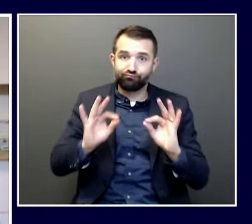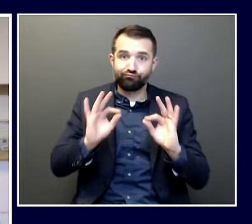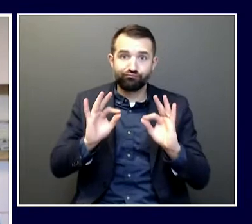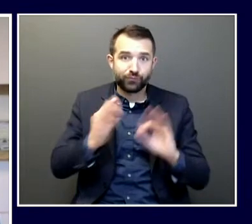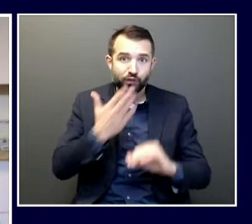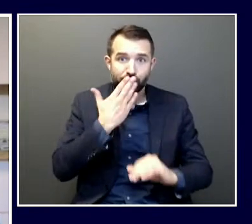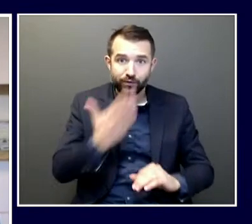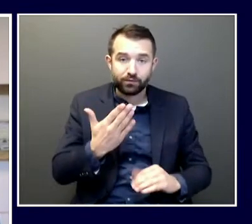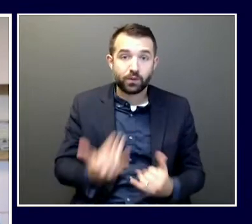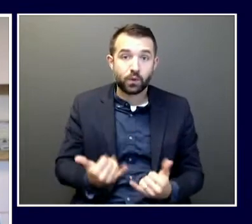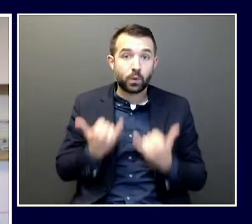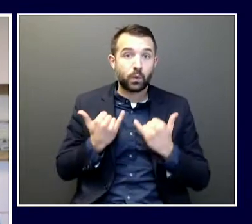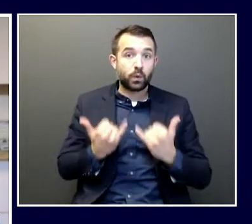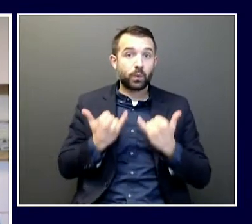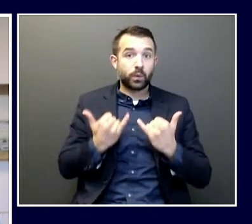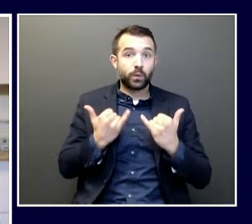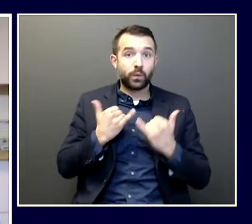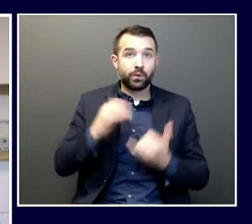administering